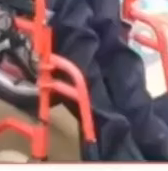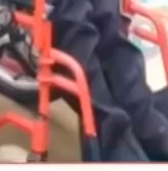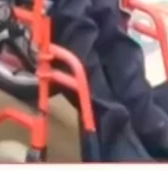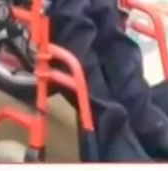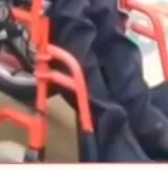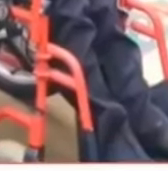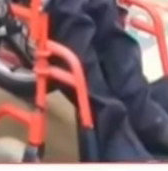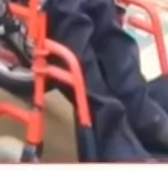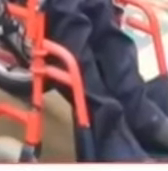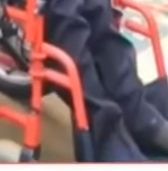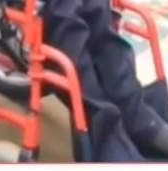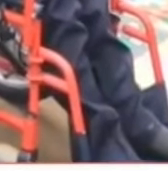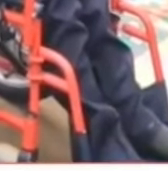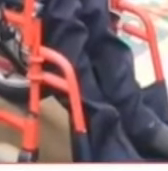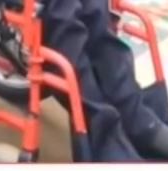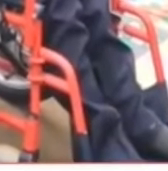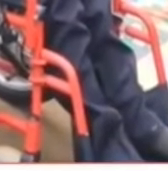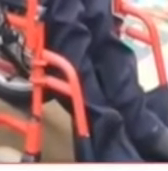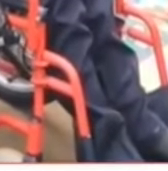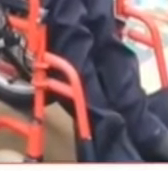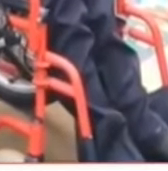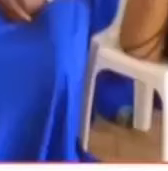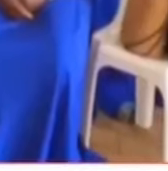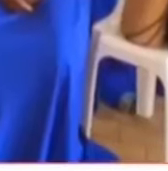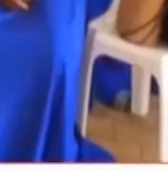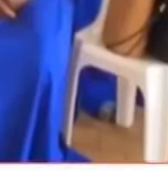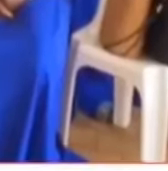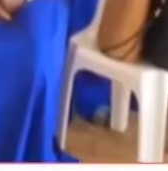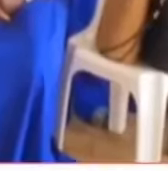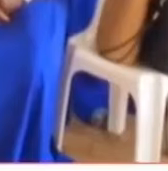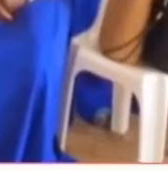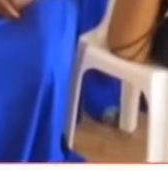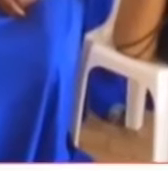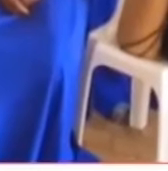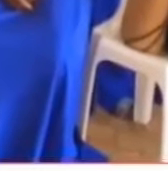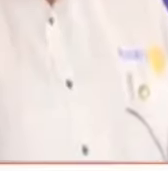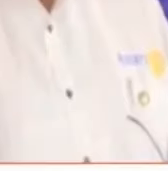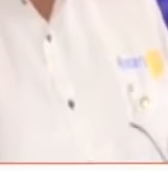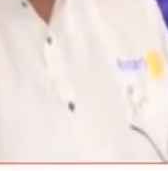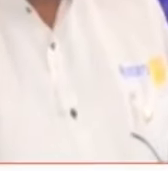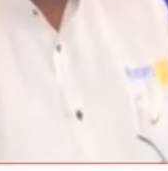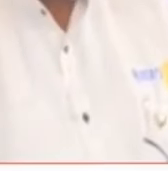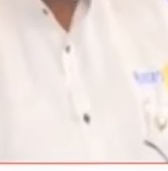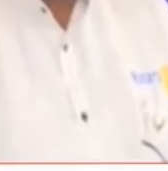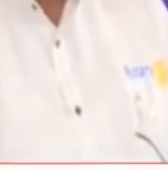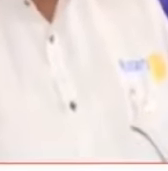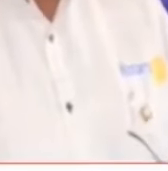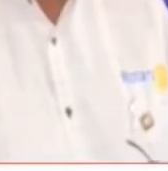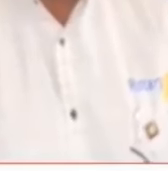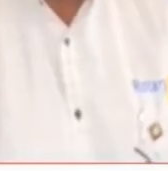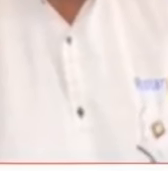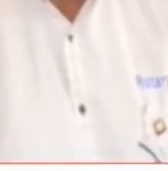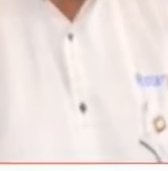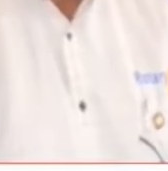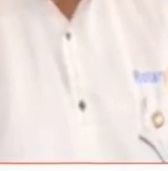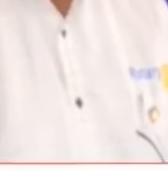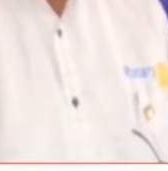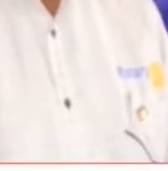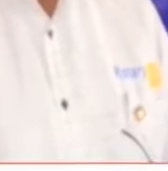God. Basimi abazira kisa abadukiride banga lyo nomuli naba inawil the Inawil Club